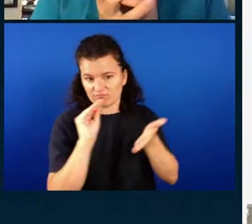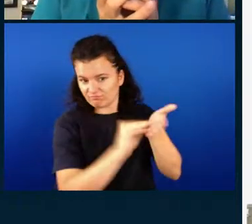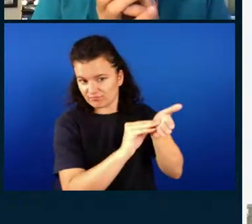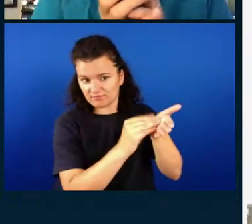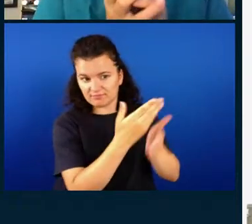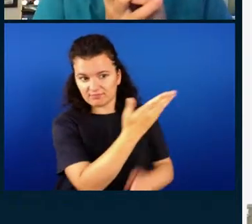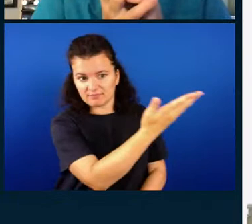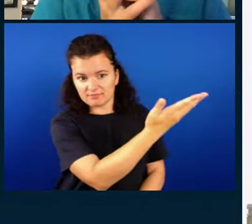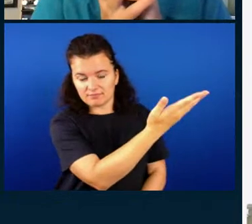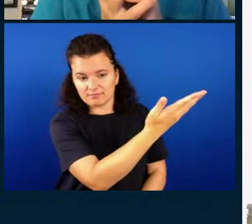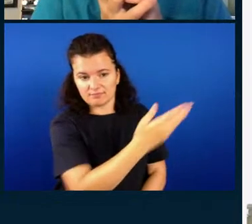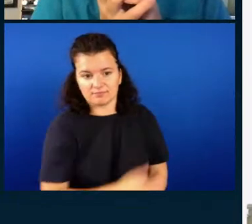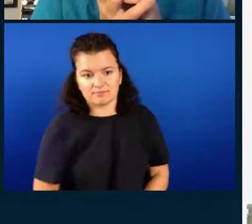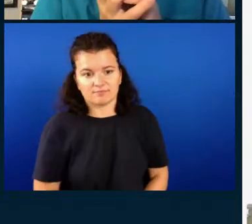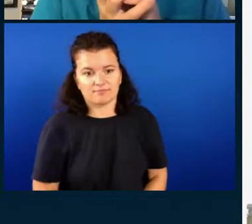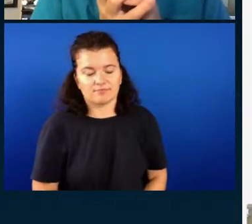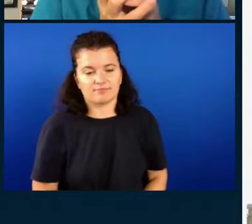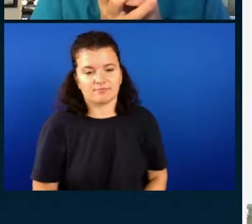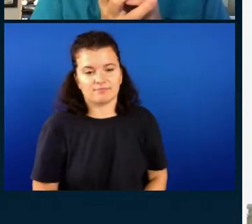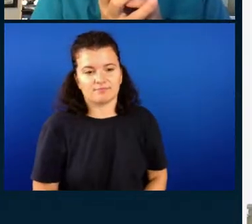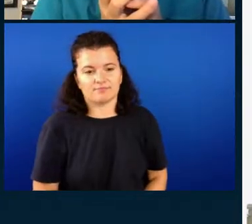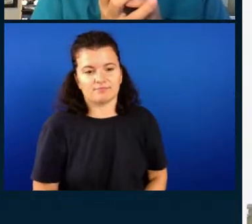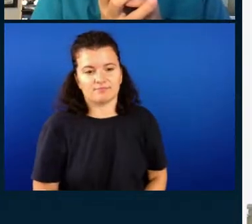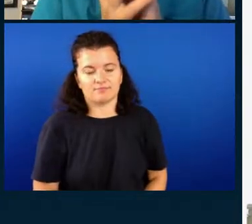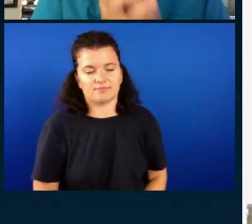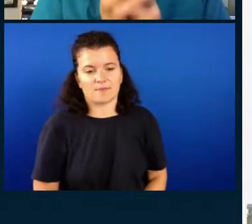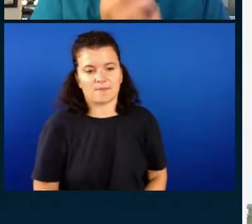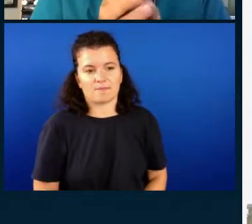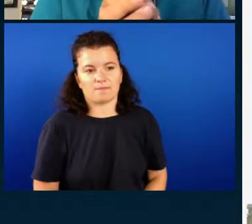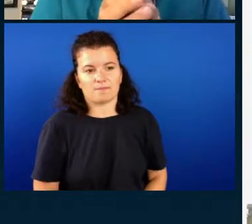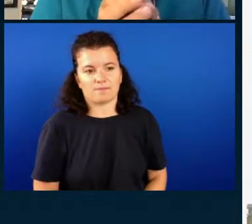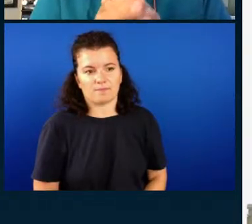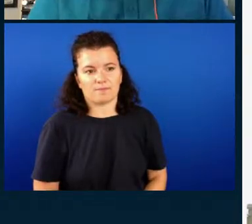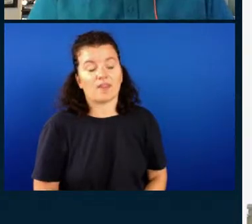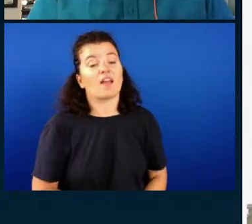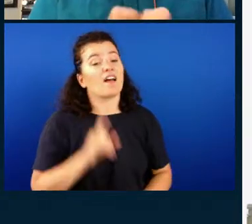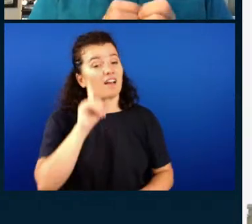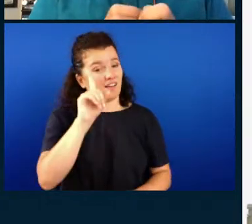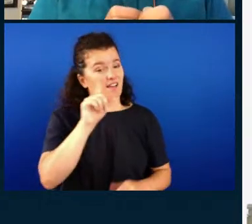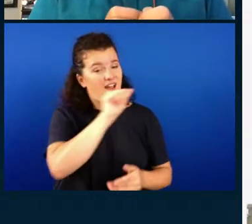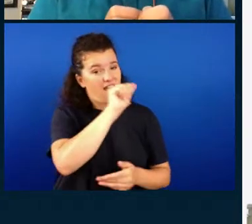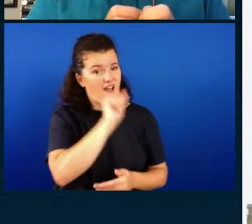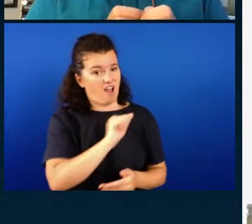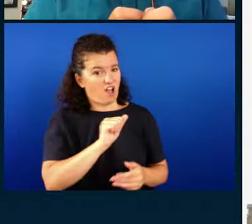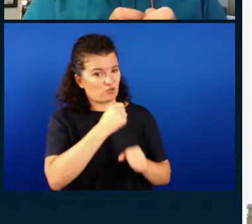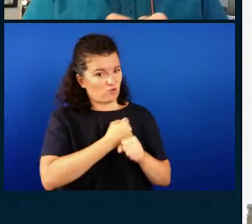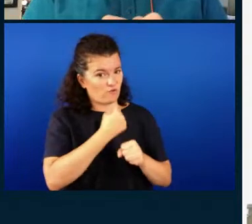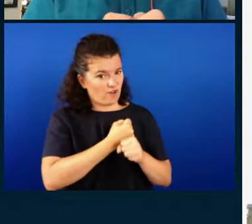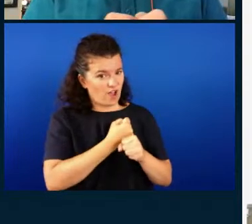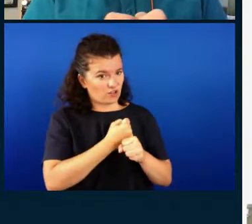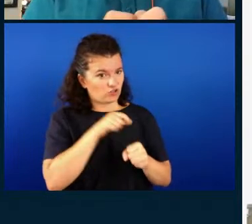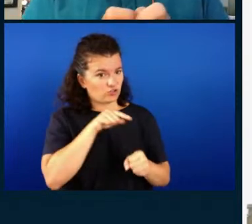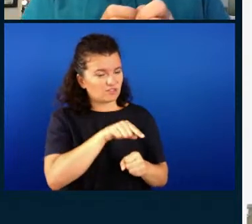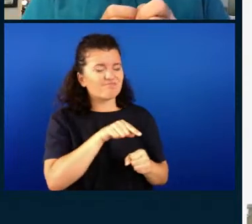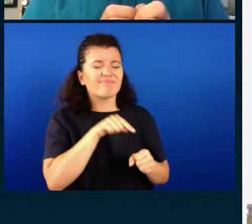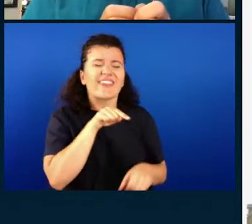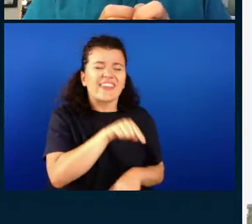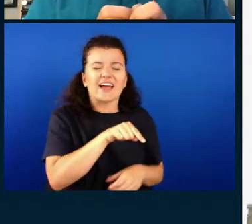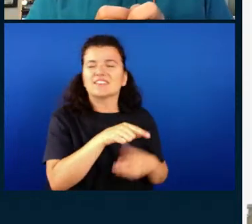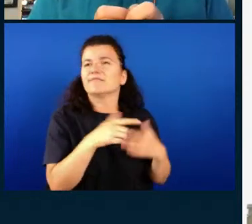And this is connecting to our we have an Azure function, and the Azure function is just a super simple